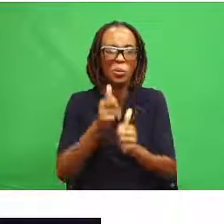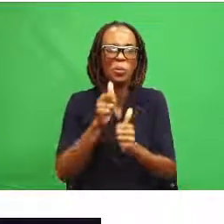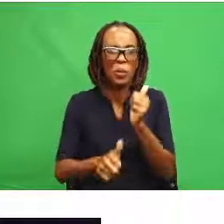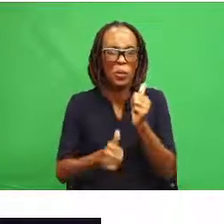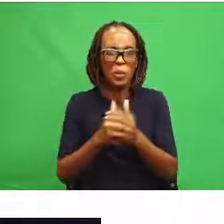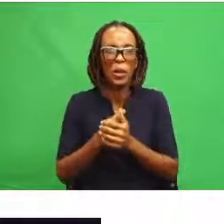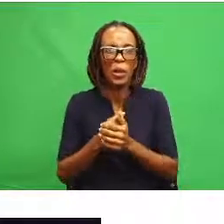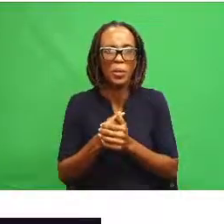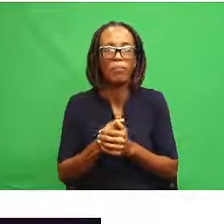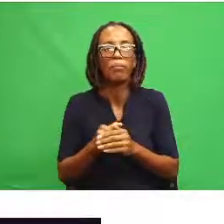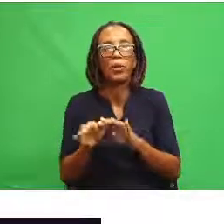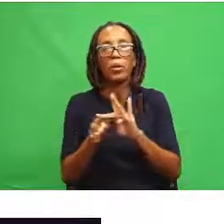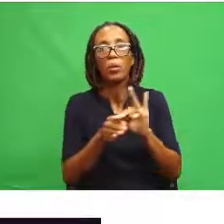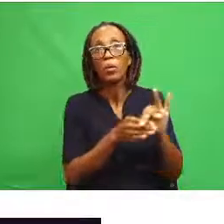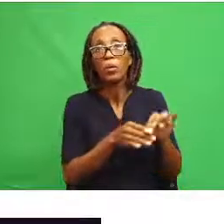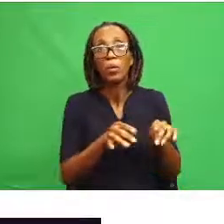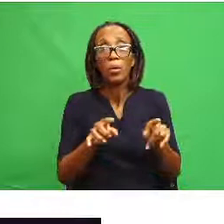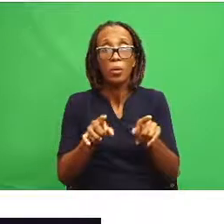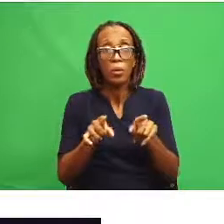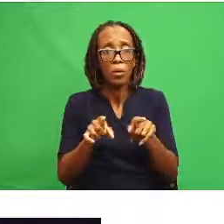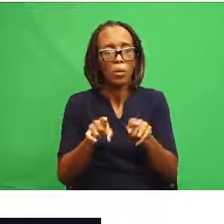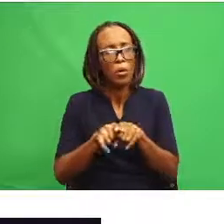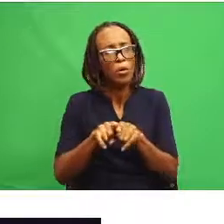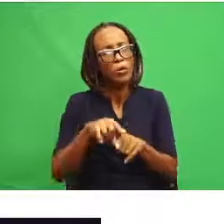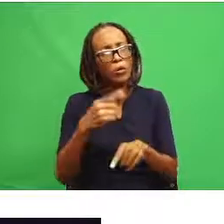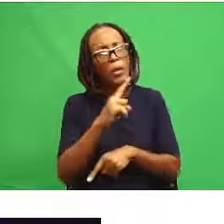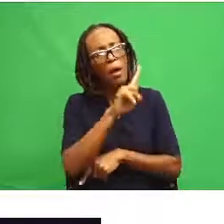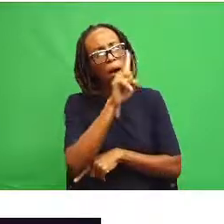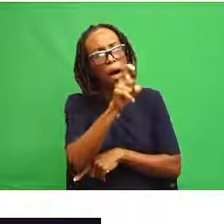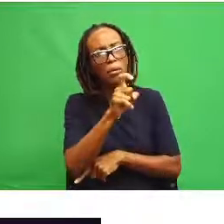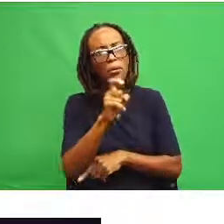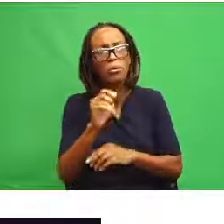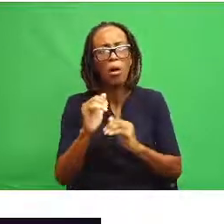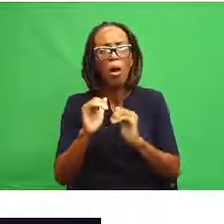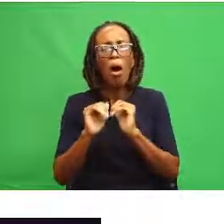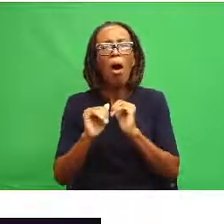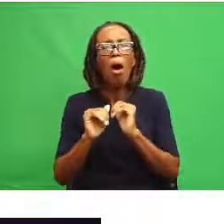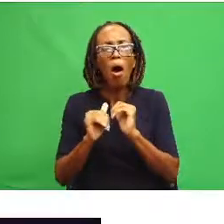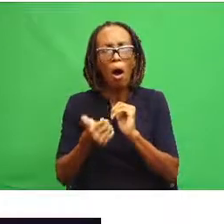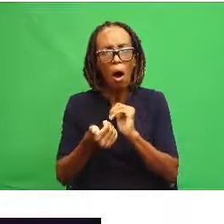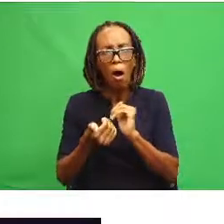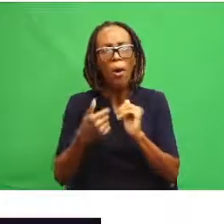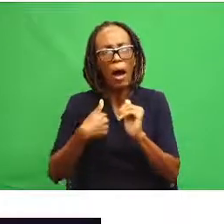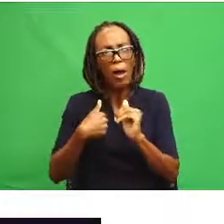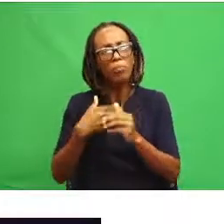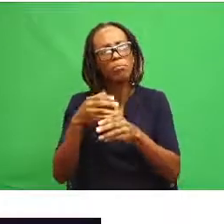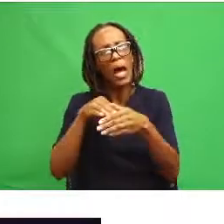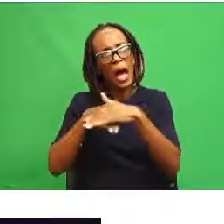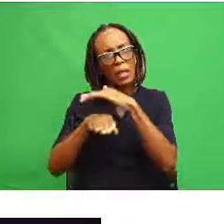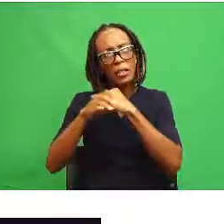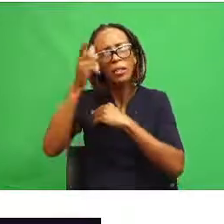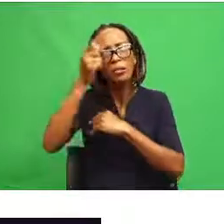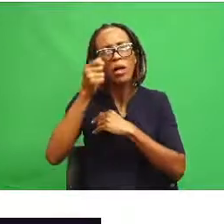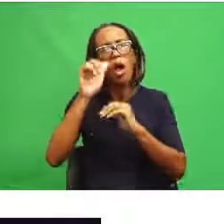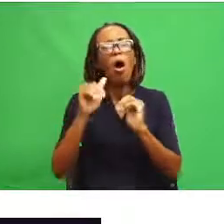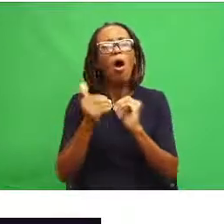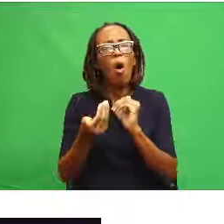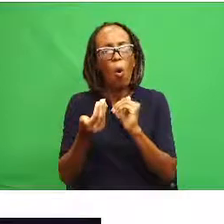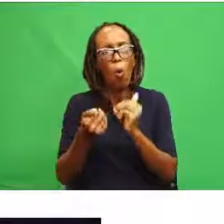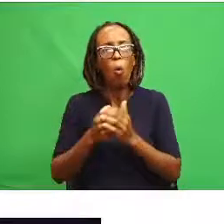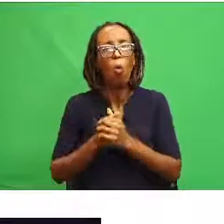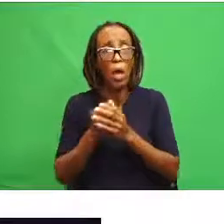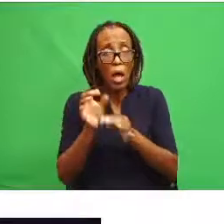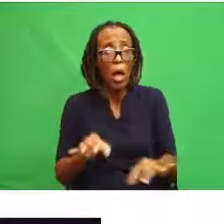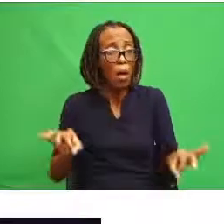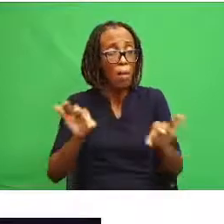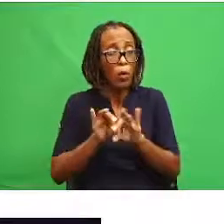if you permit me, when he would ask me about the conditions or the criteria to be met, a very important factor